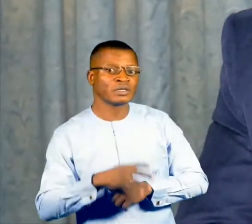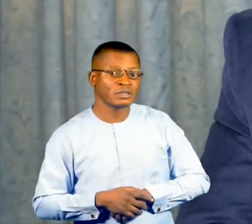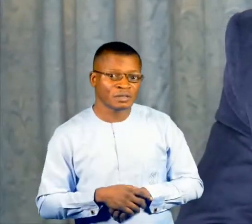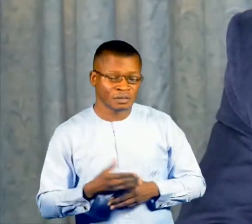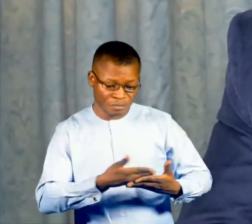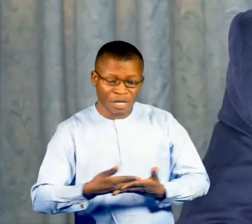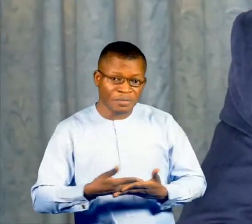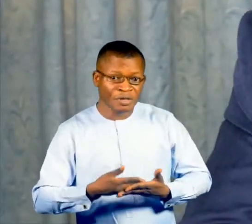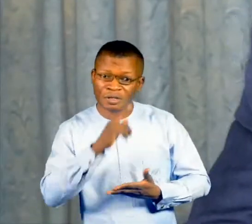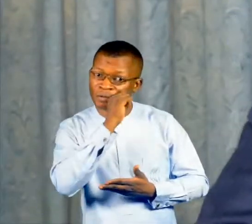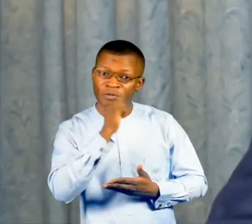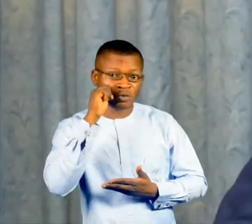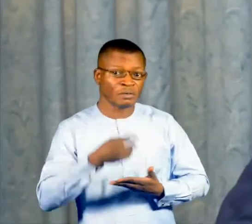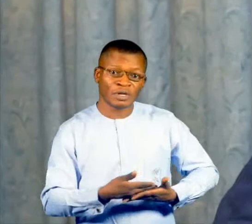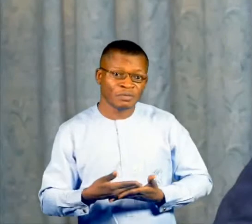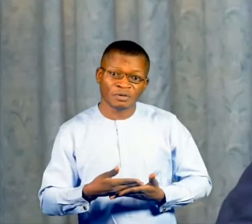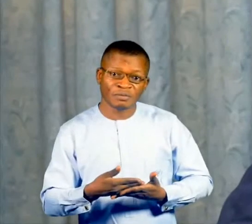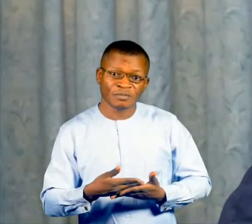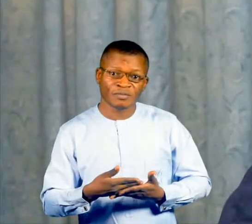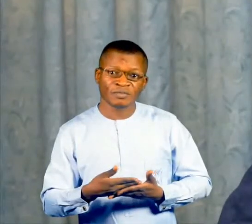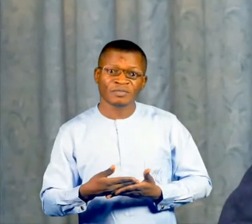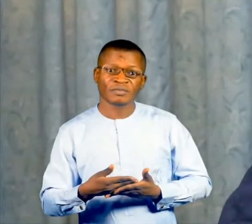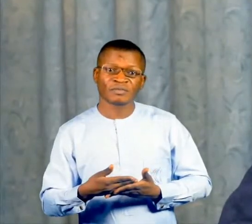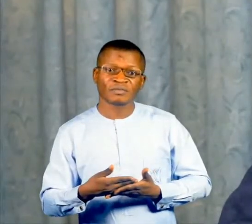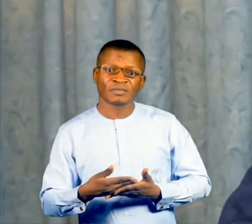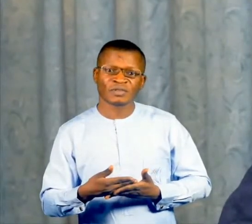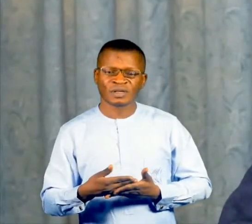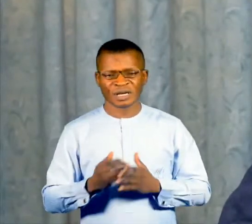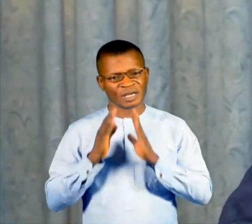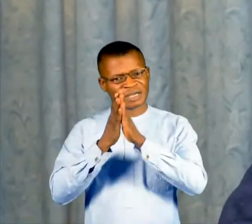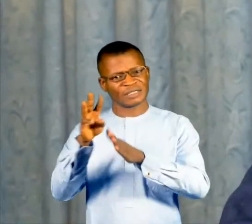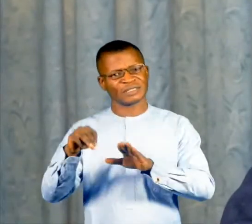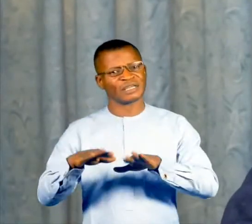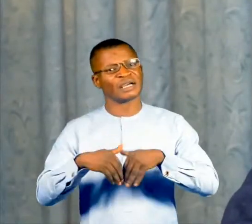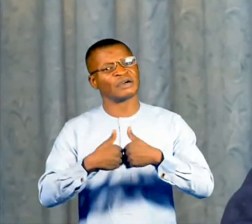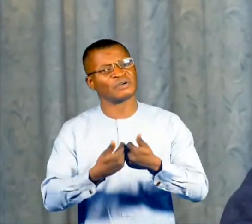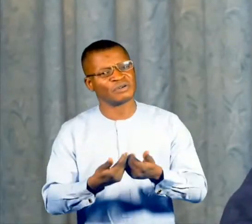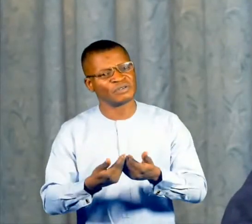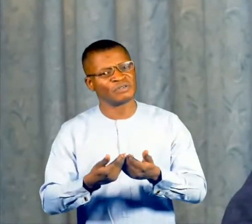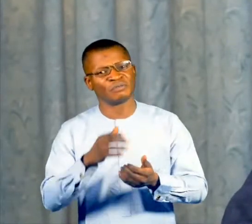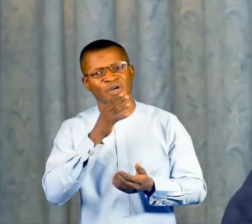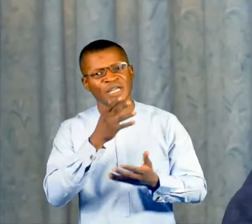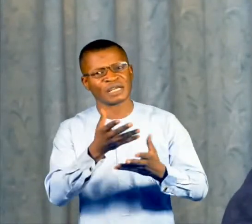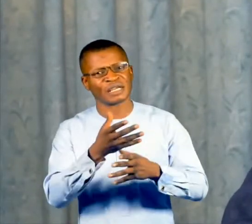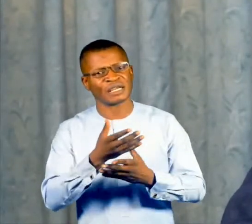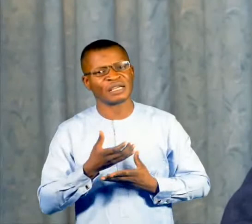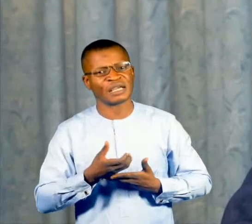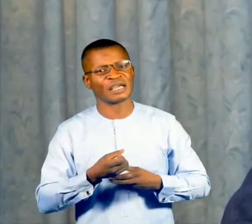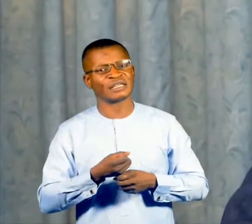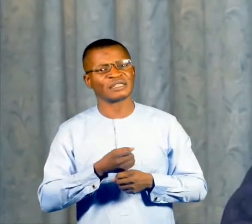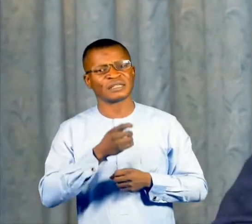twins. DNA will say there's no relationship with these two children and this